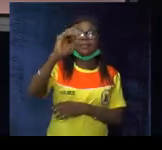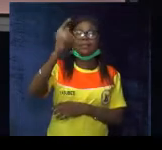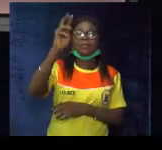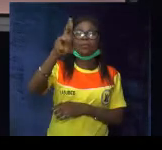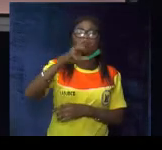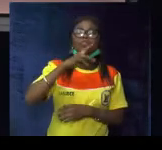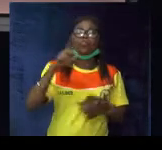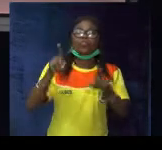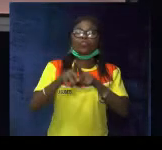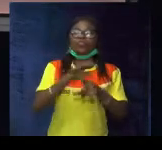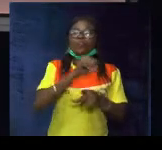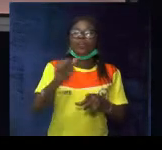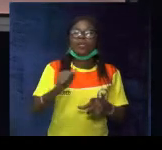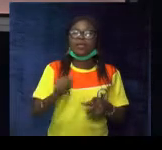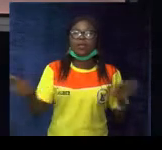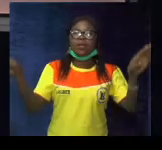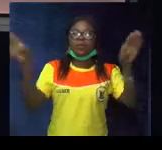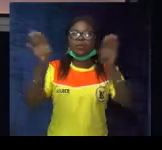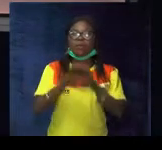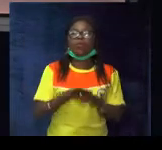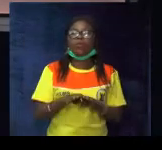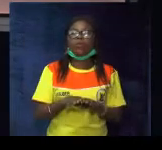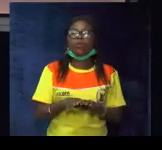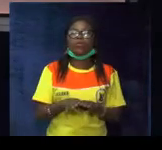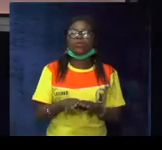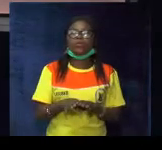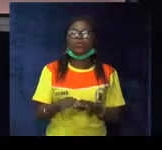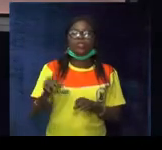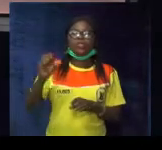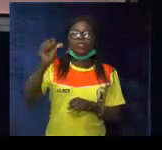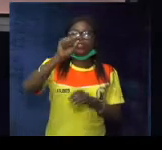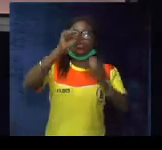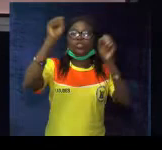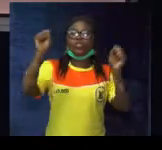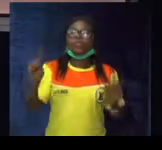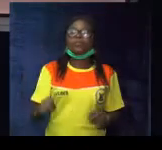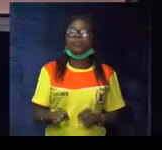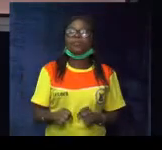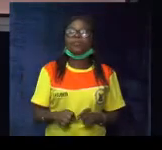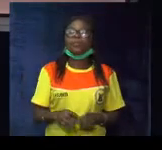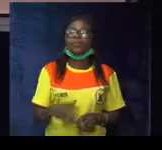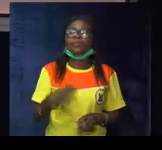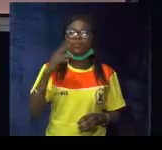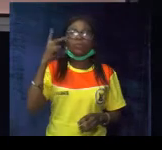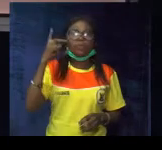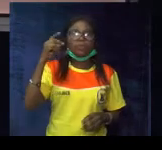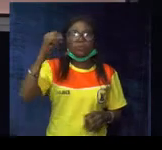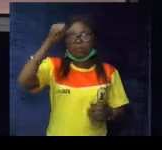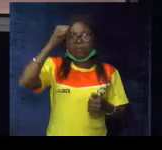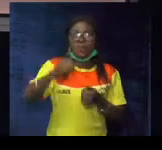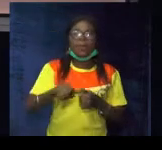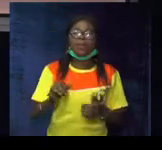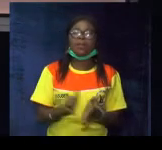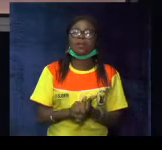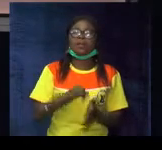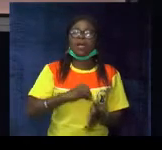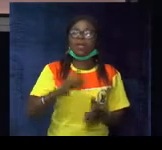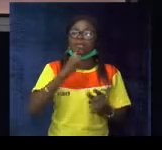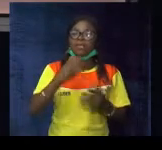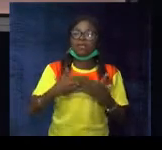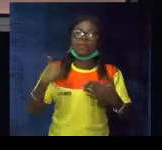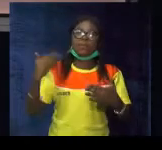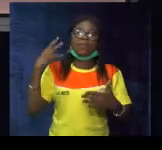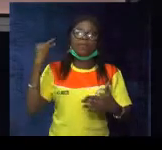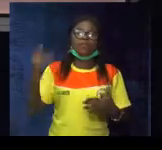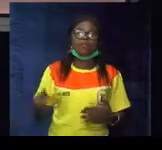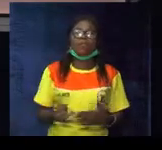you know. It has to be closed. It must be bounded by an arc and two radii. Remember that I said that radii